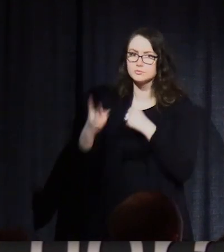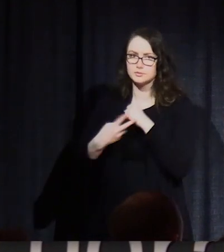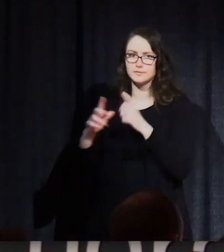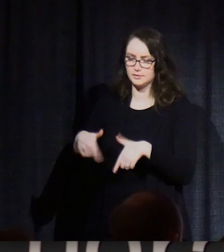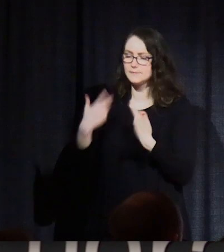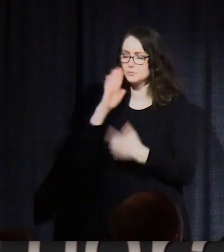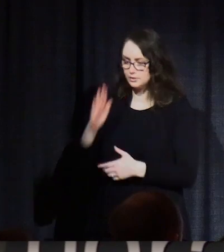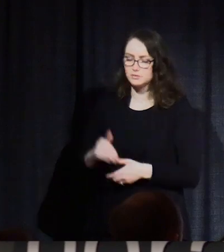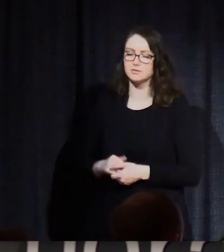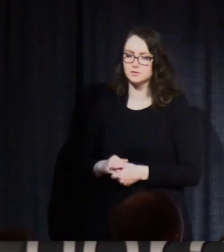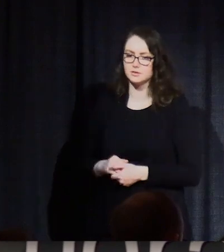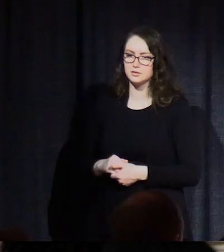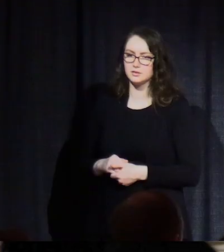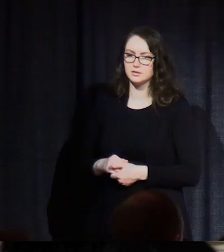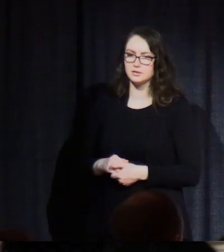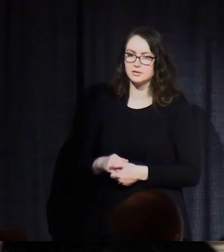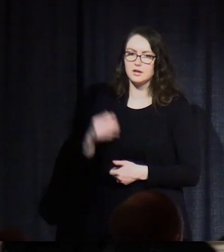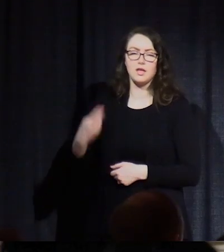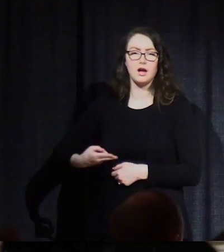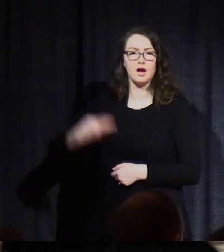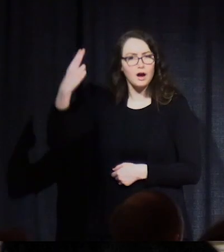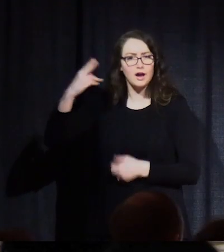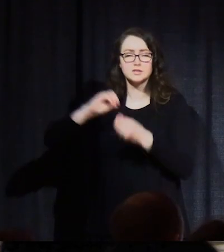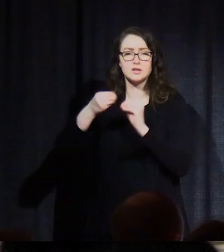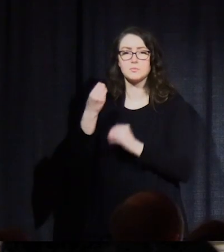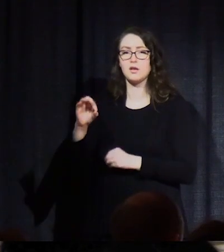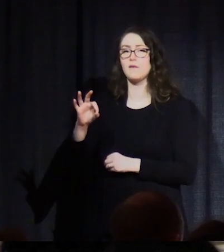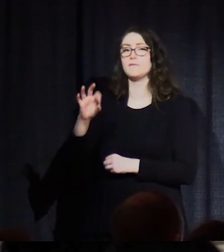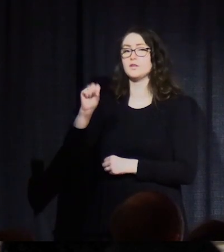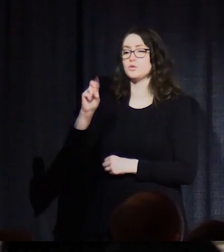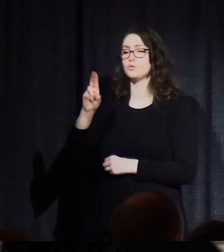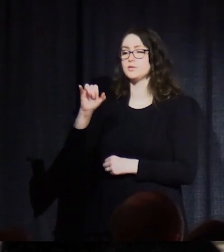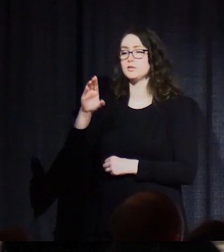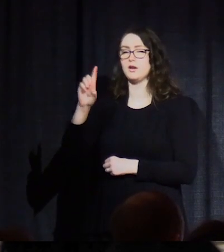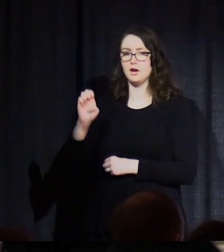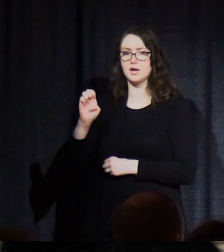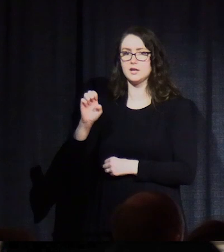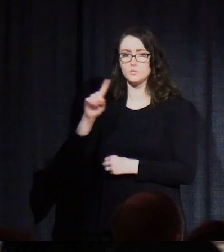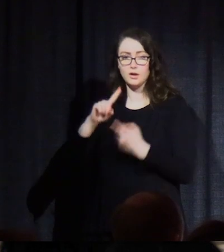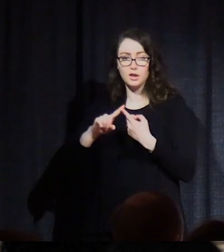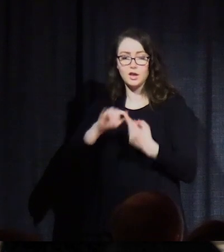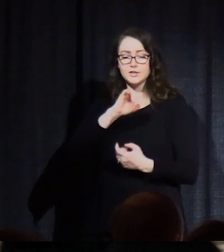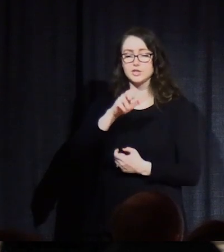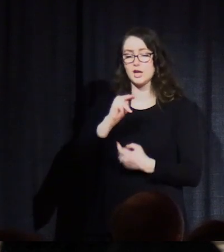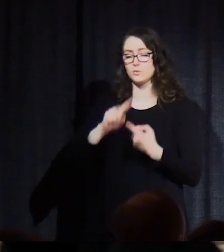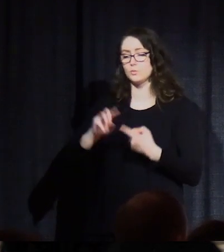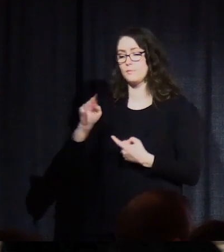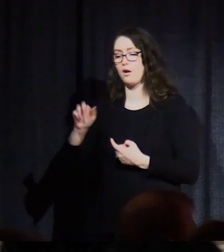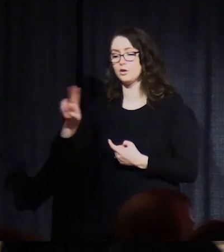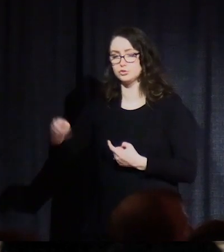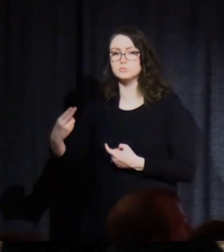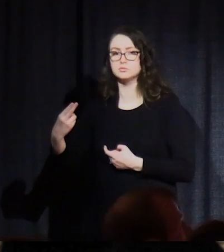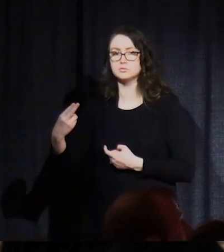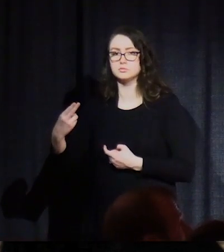lives. The highest rates of suicide are in the darkest months of the year, January through March.